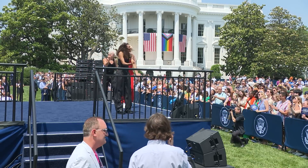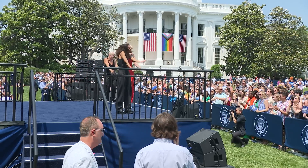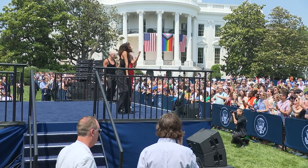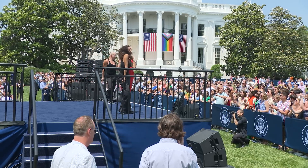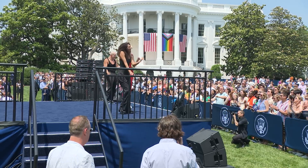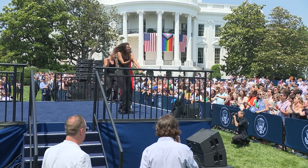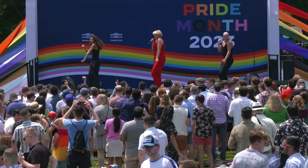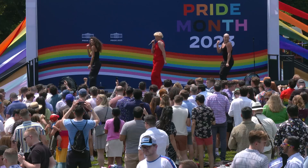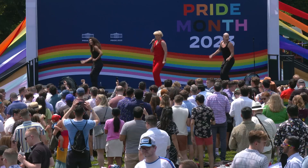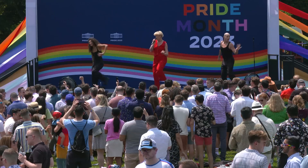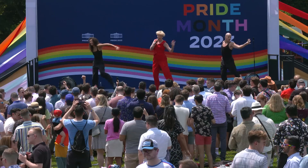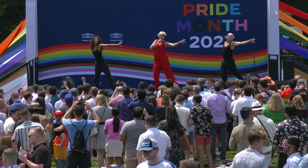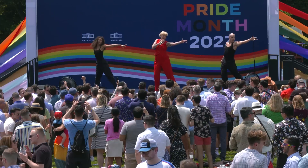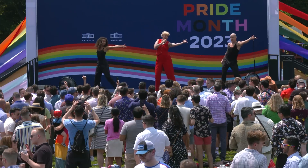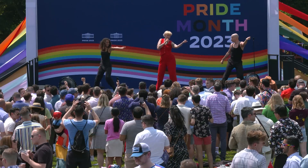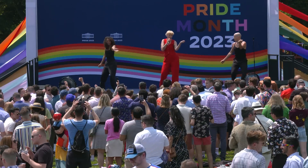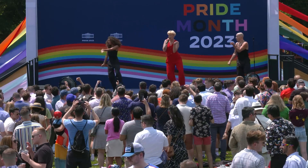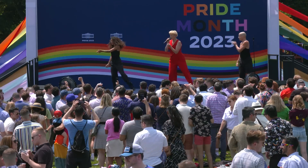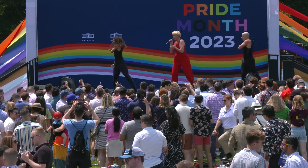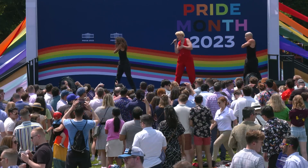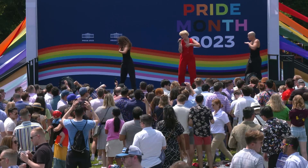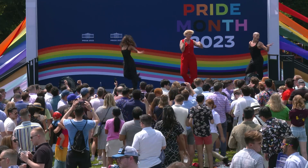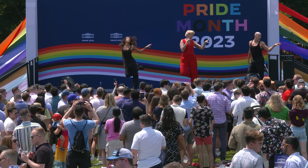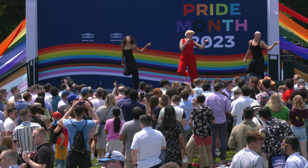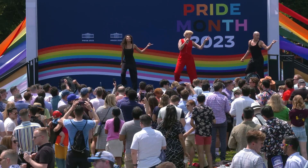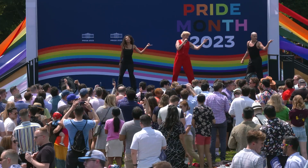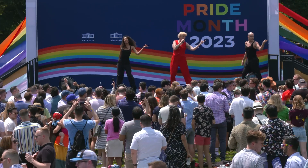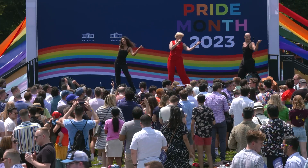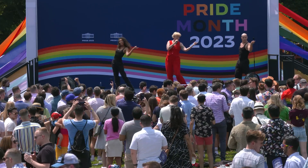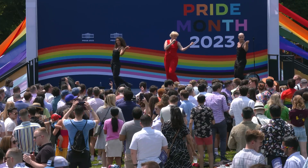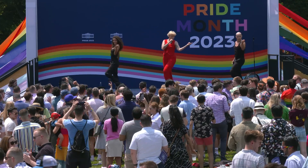If you need someone to hold your hand, alright.